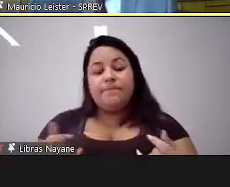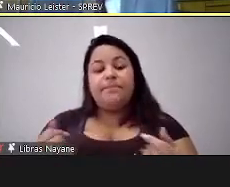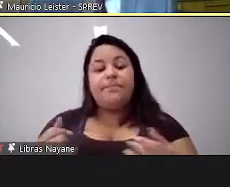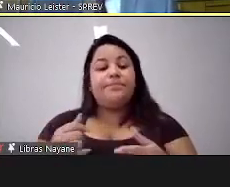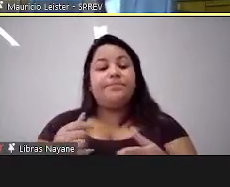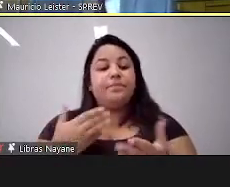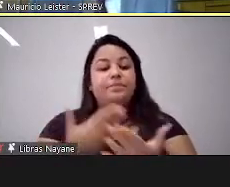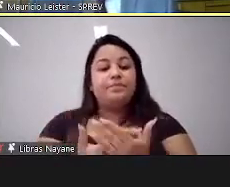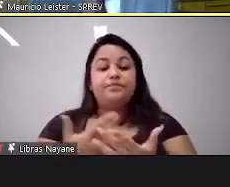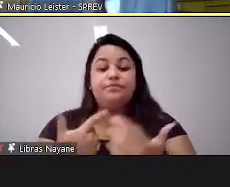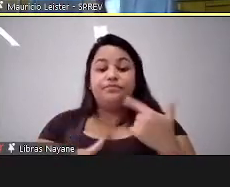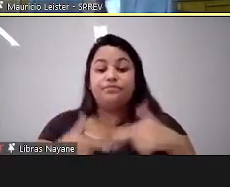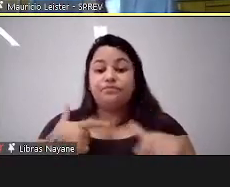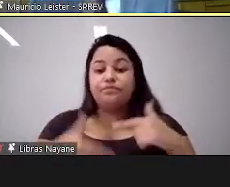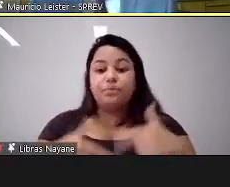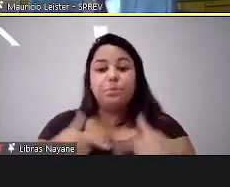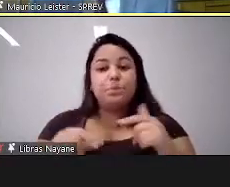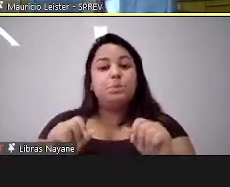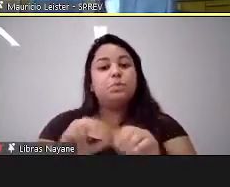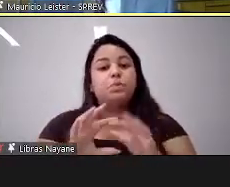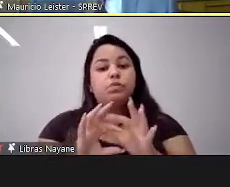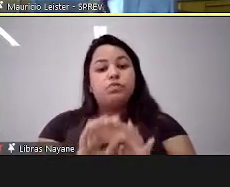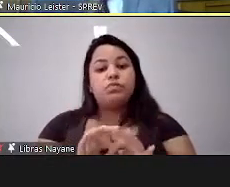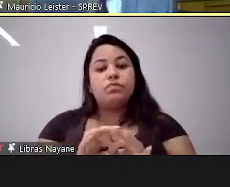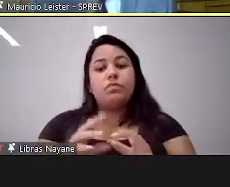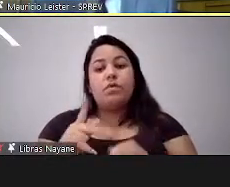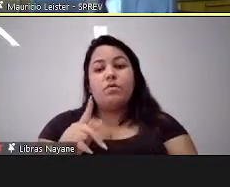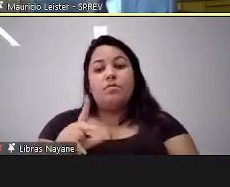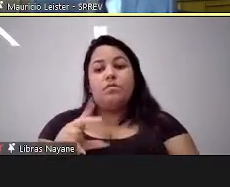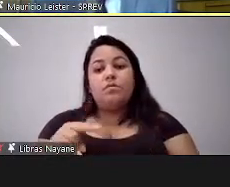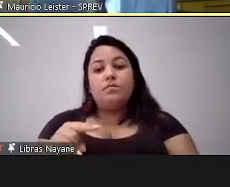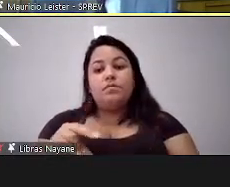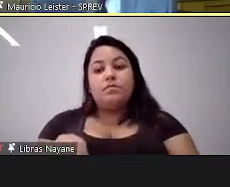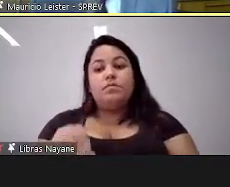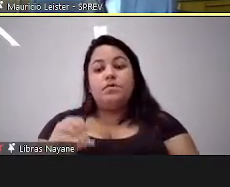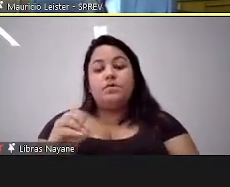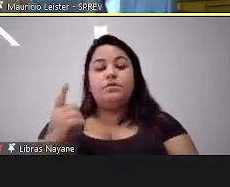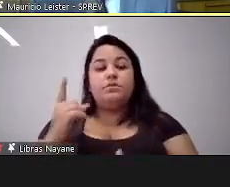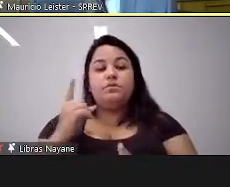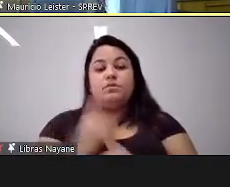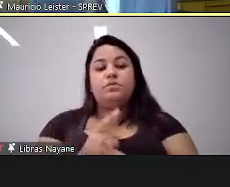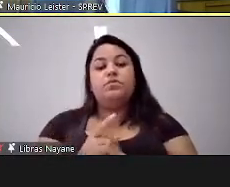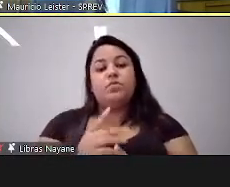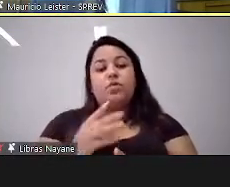and the amount of time that the employer demands